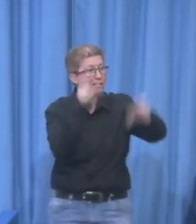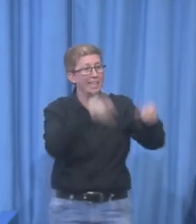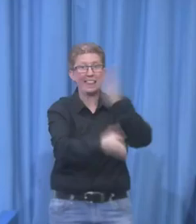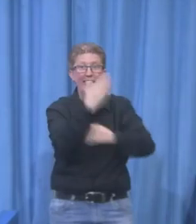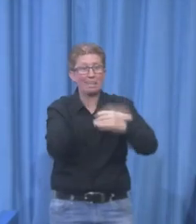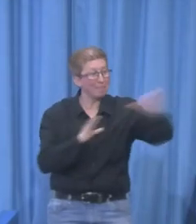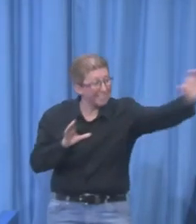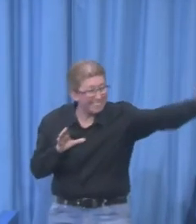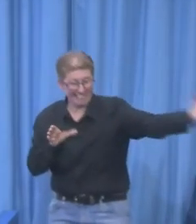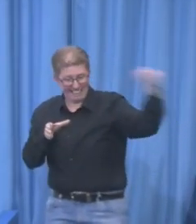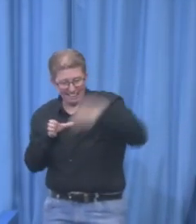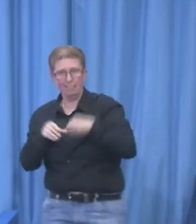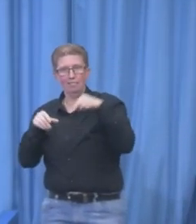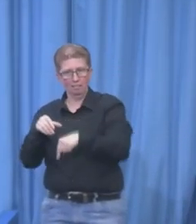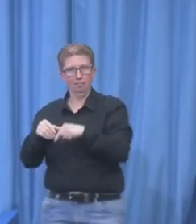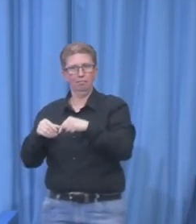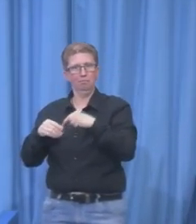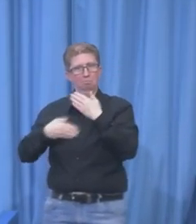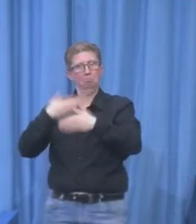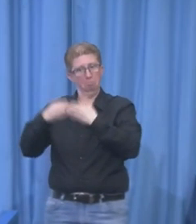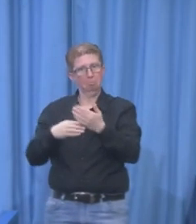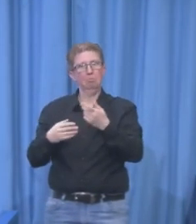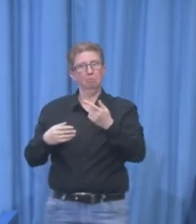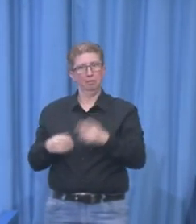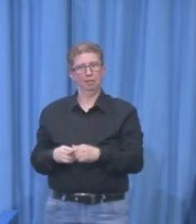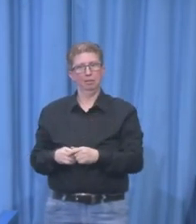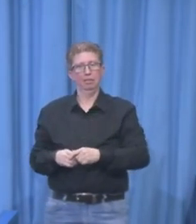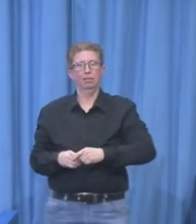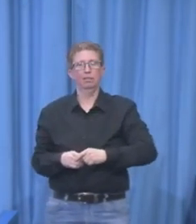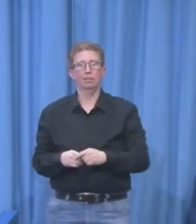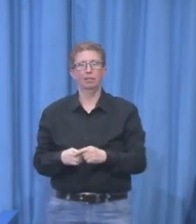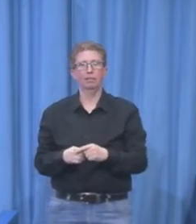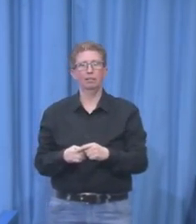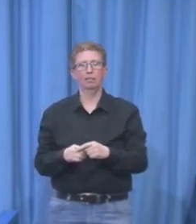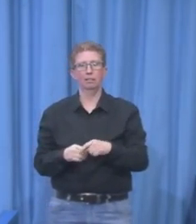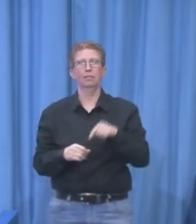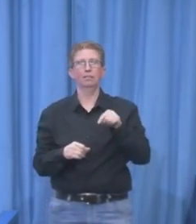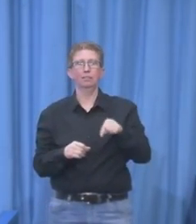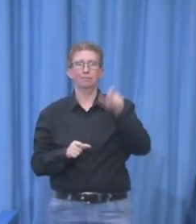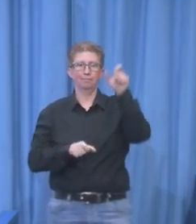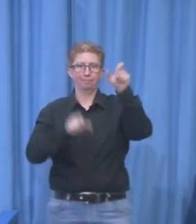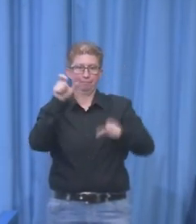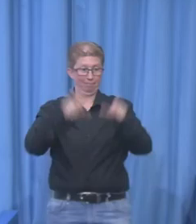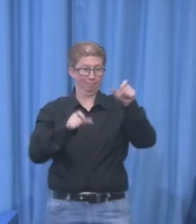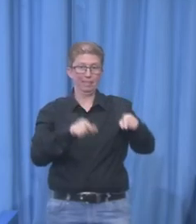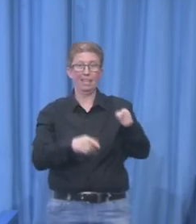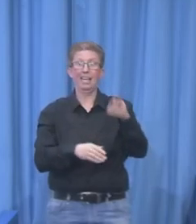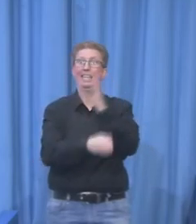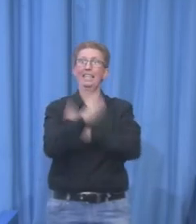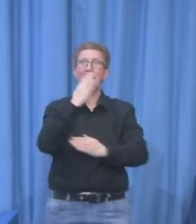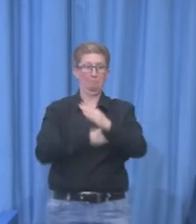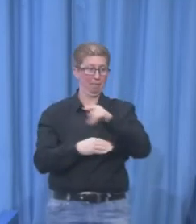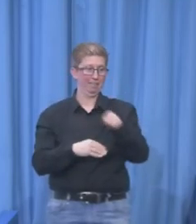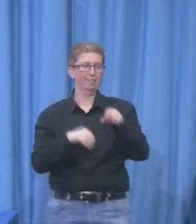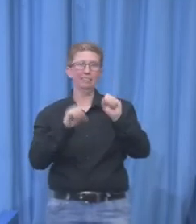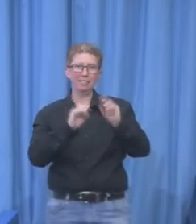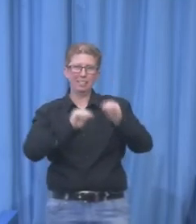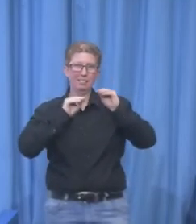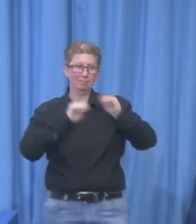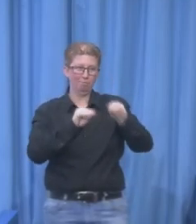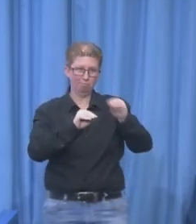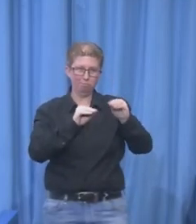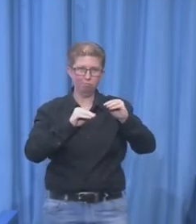disabilities and giving them the skills they need to work, we are also teaching mentors and employees within